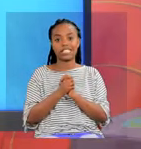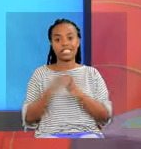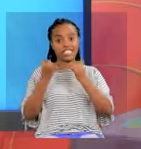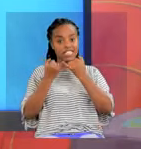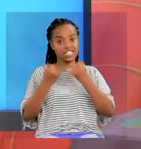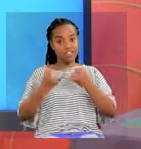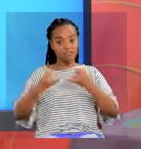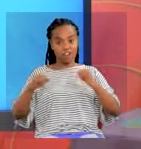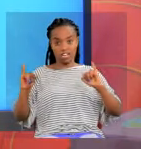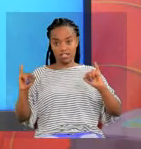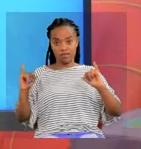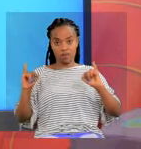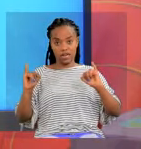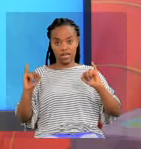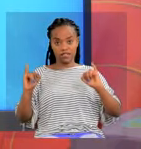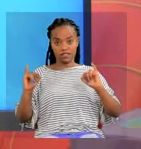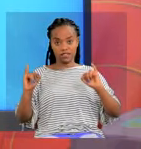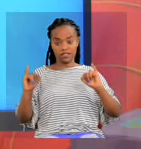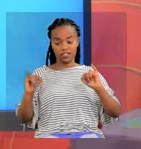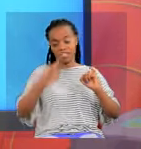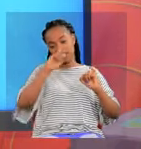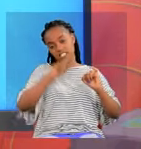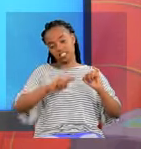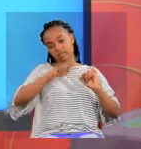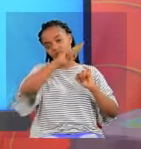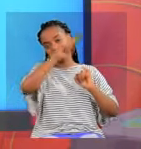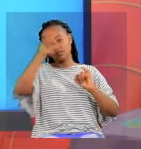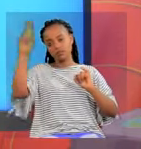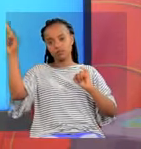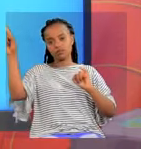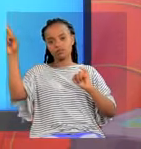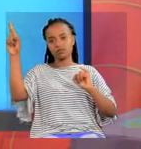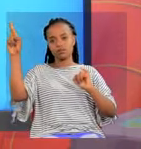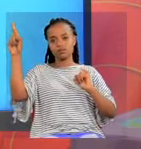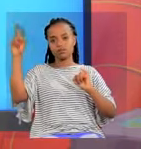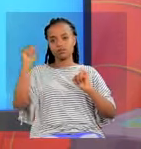divided by the square root of